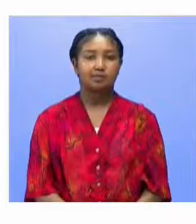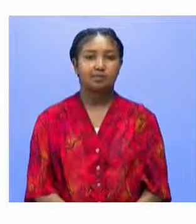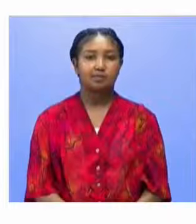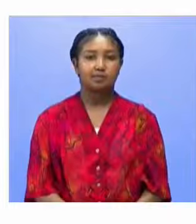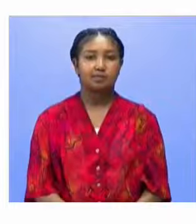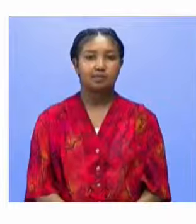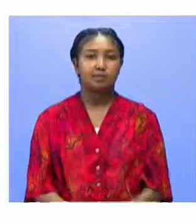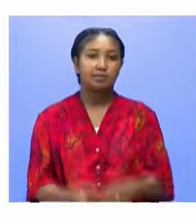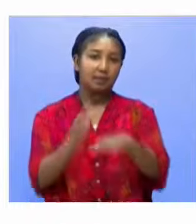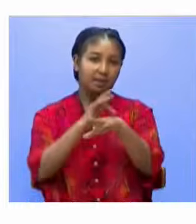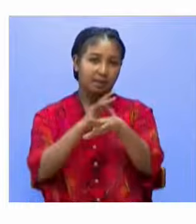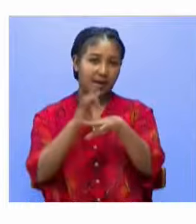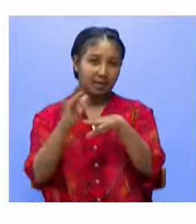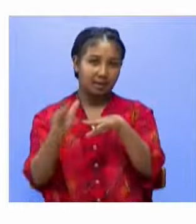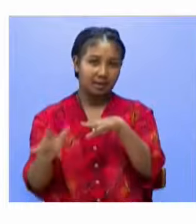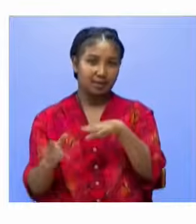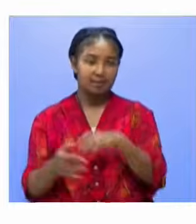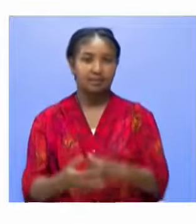Blank